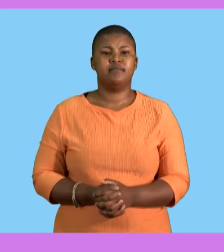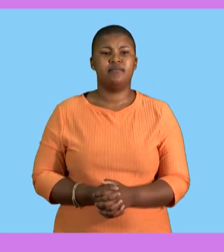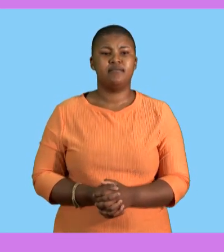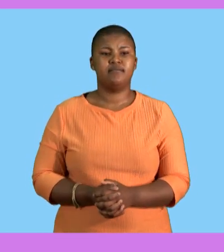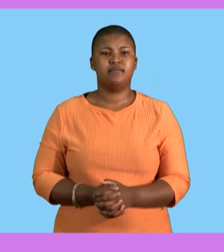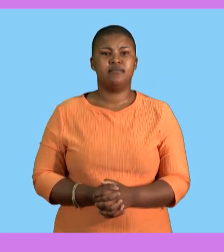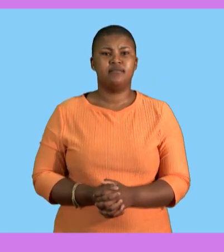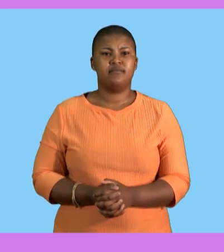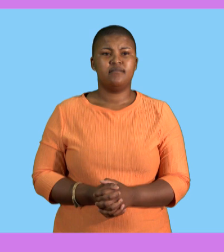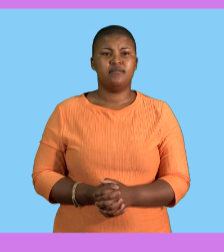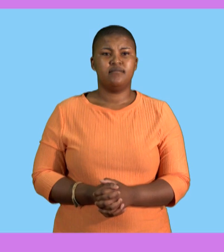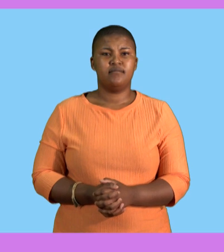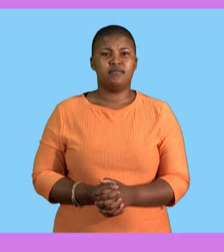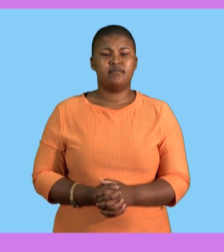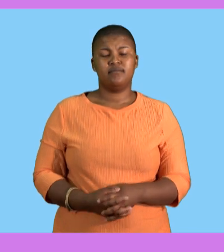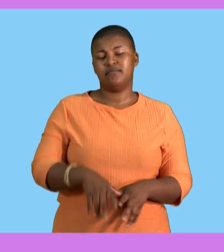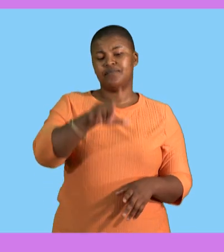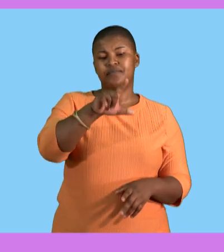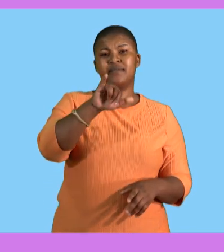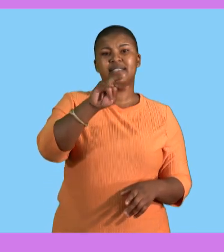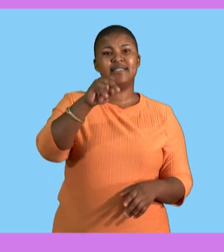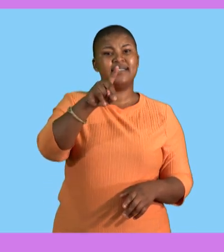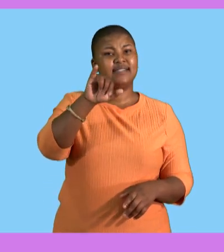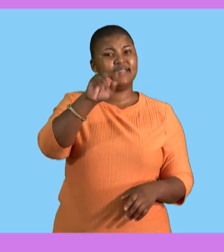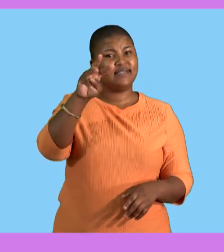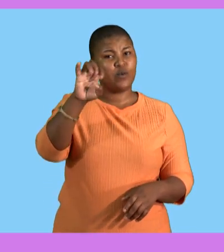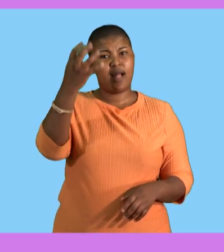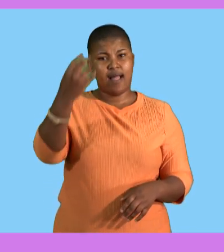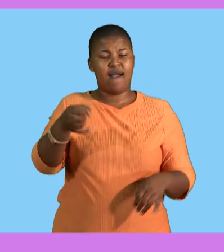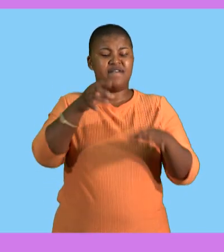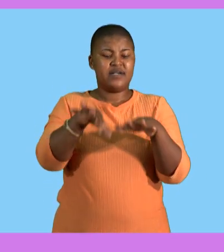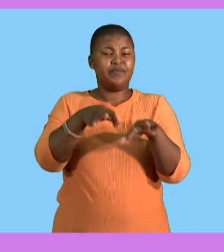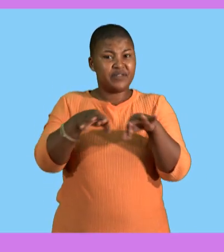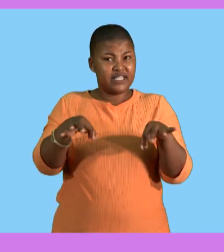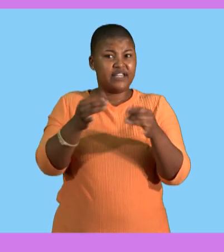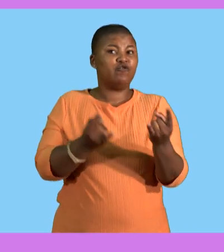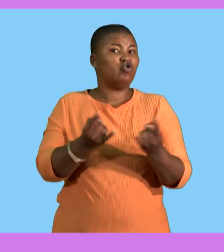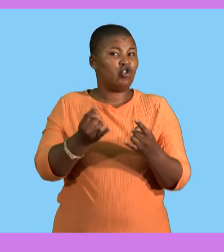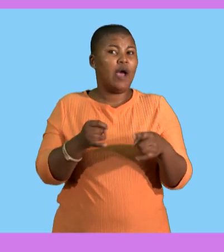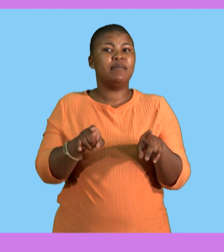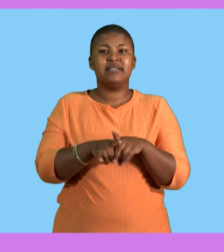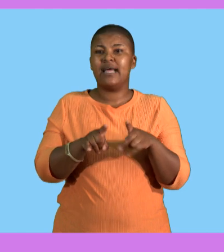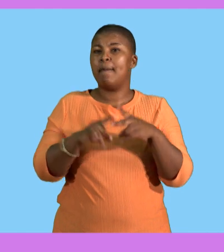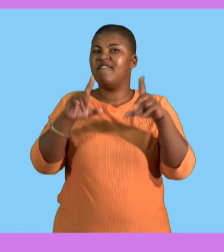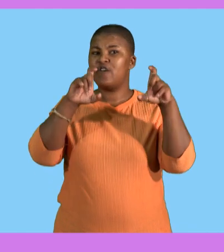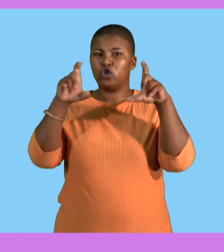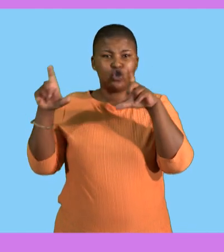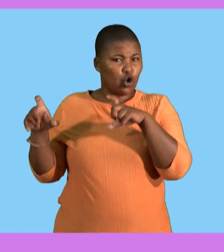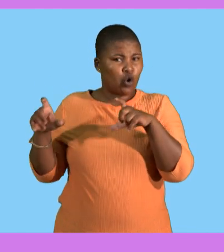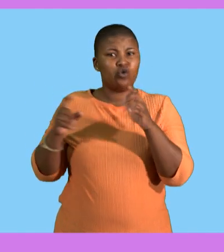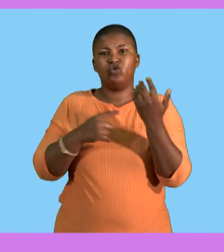The scaled layout of Lindiwe's gift shop and a photograph of a part of the shop are